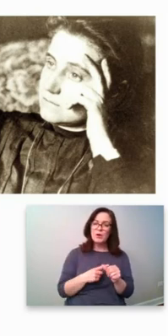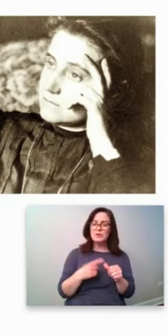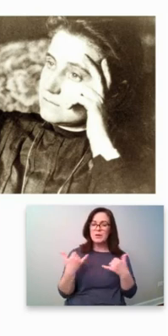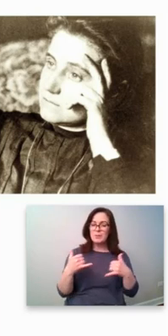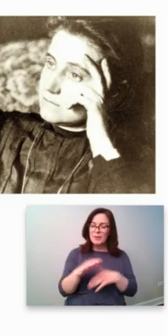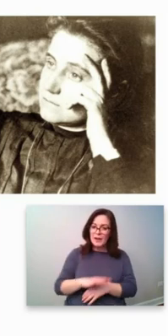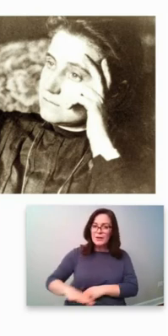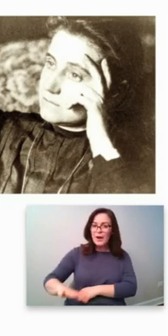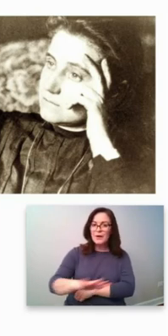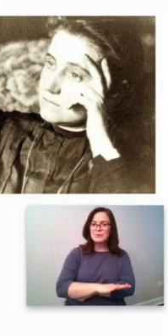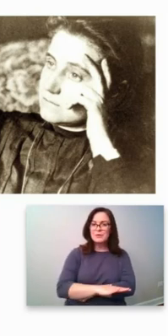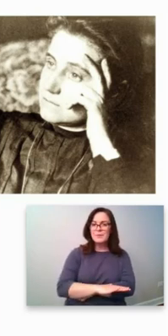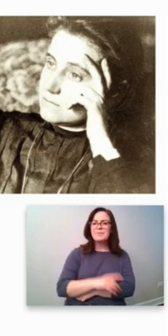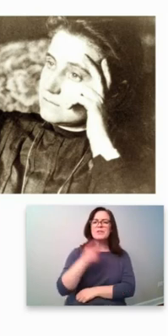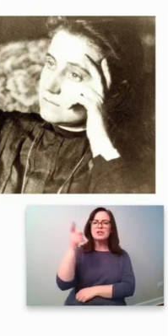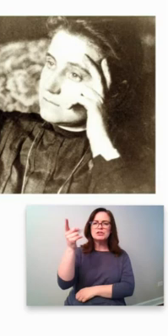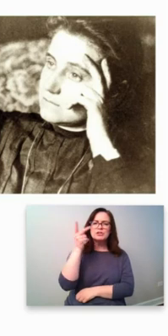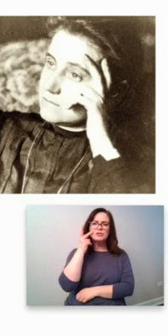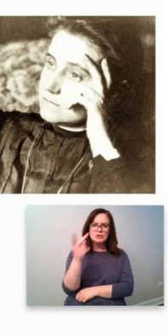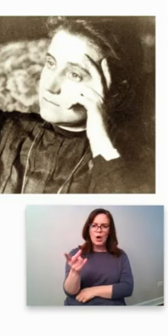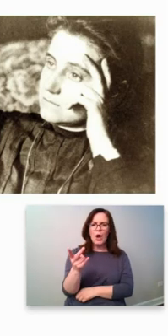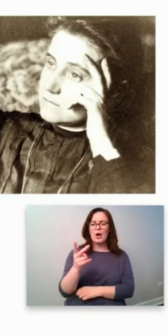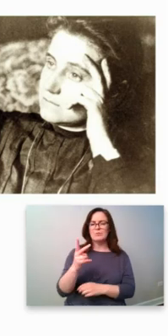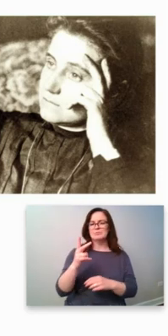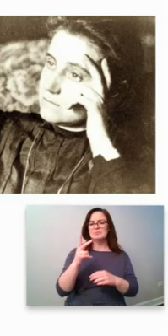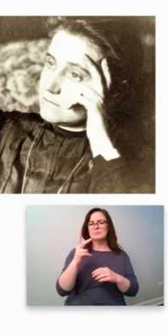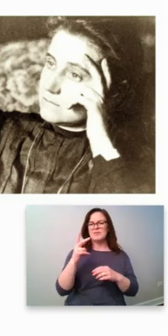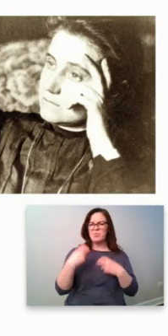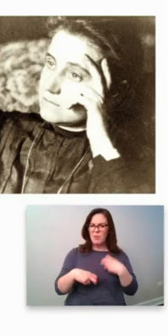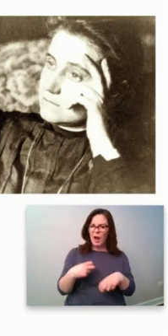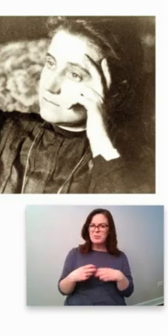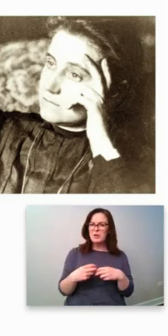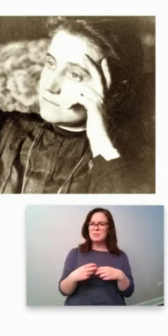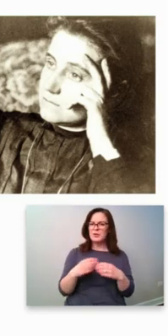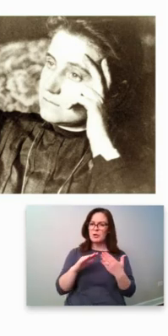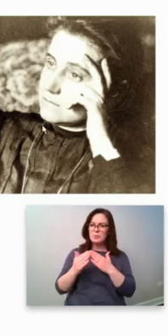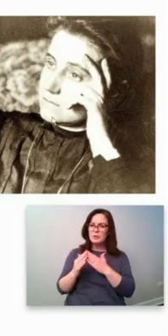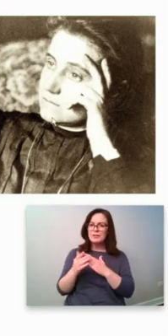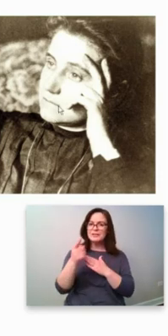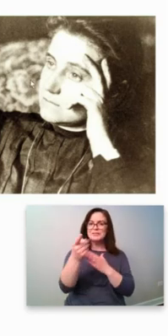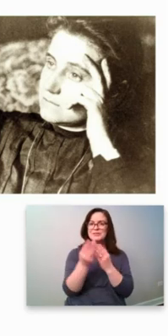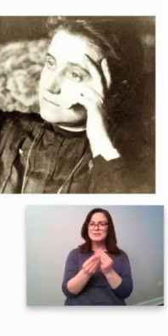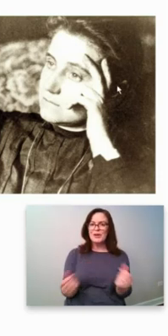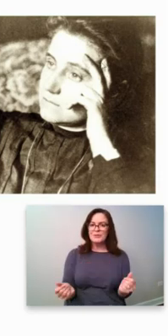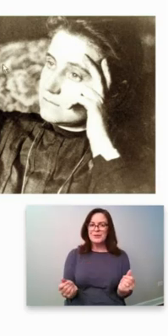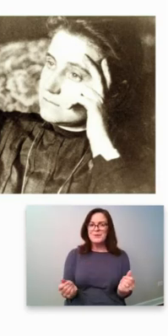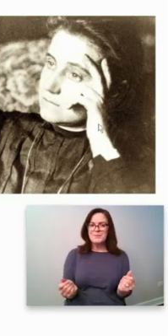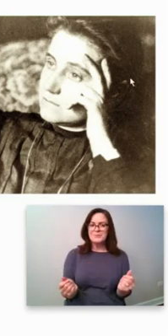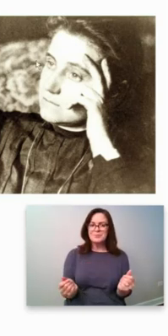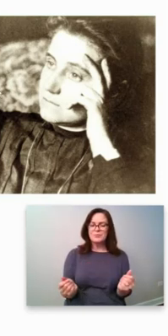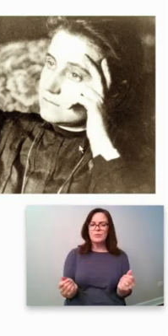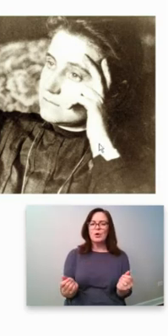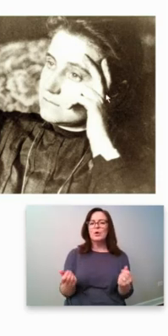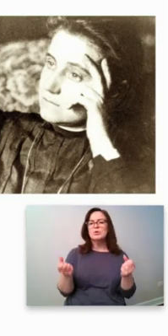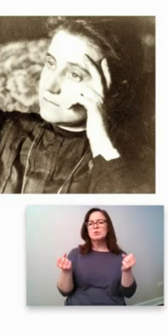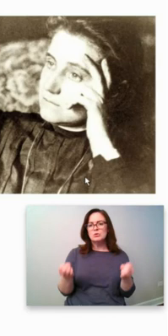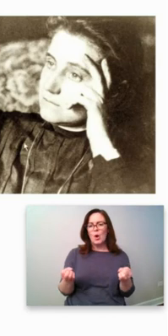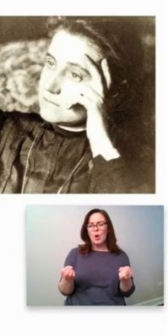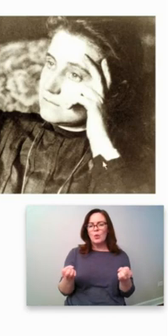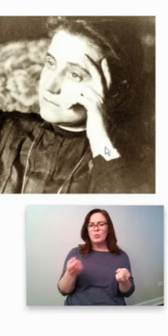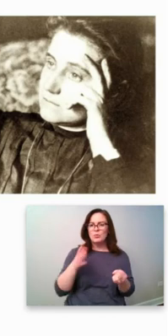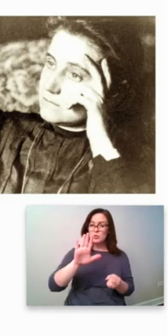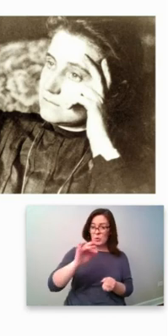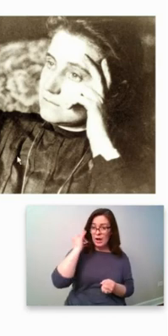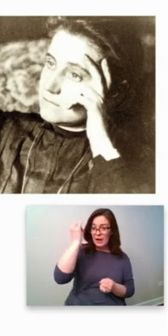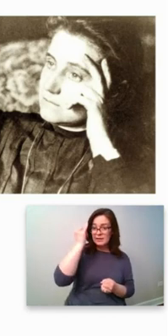it. Okay, so was building a place for children to play one of the solutions you came up with? So this lady was like, I can't have